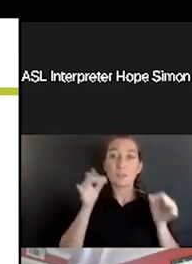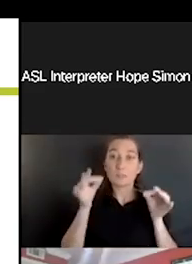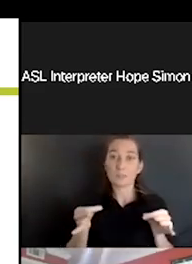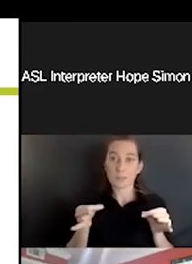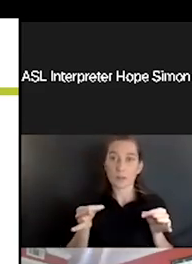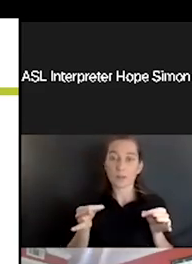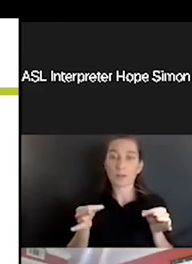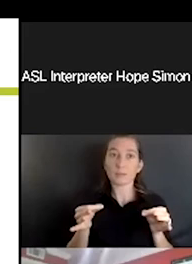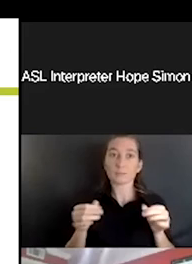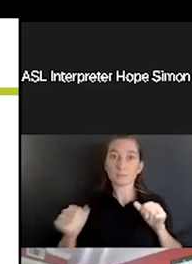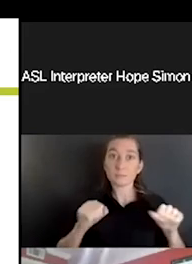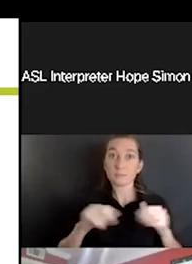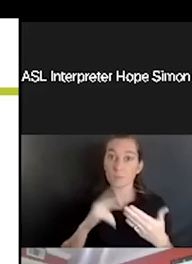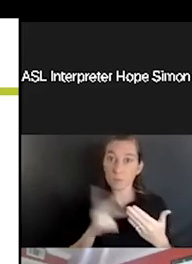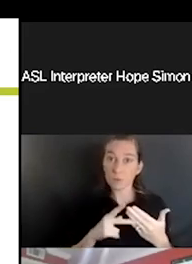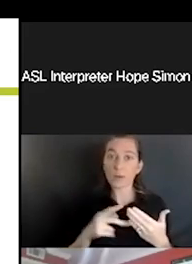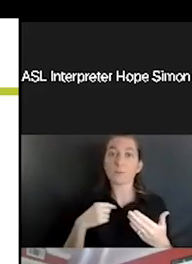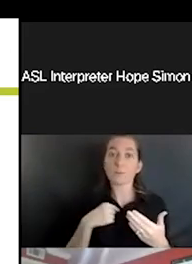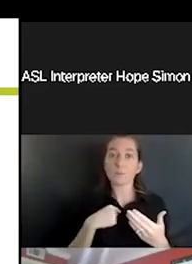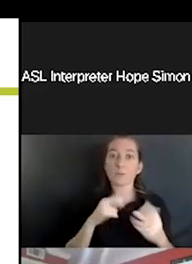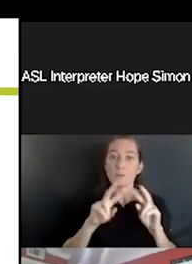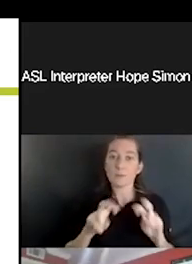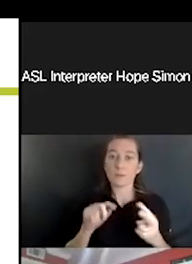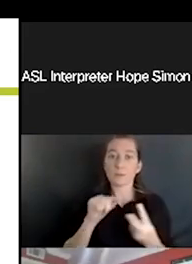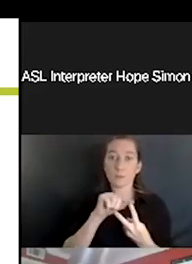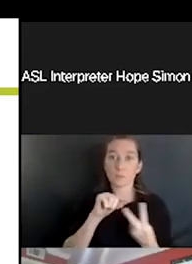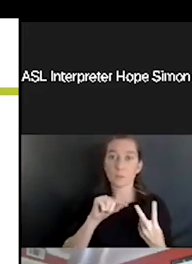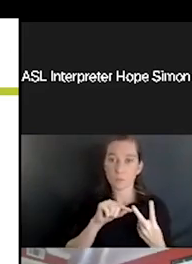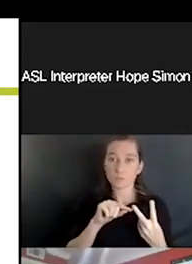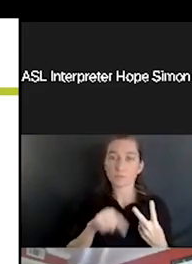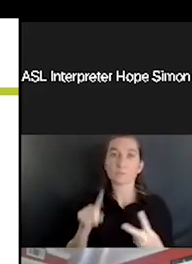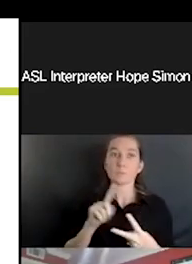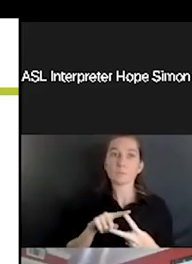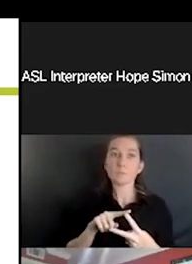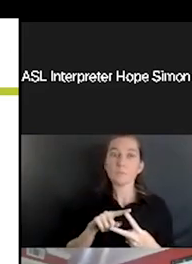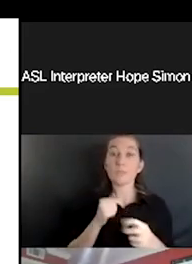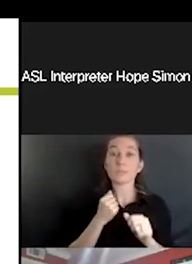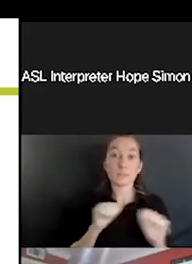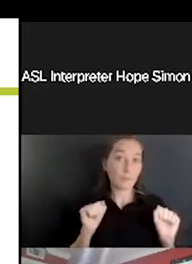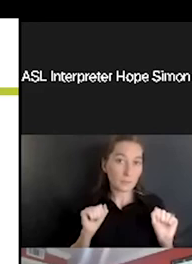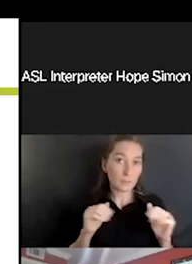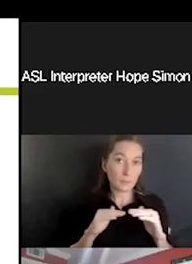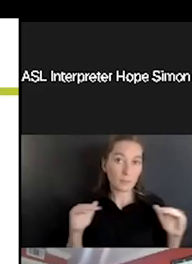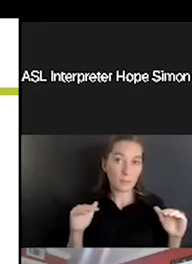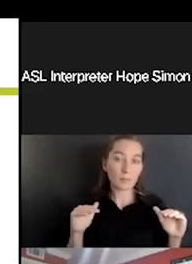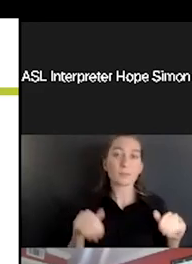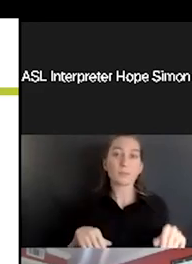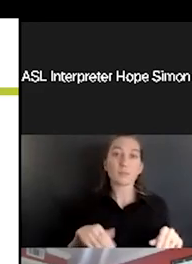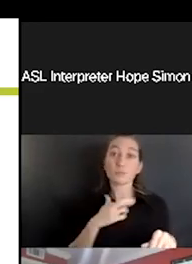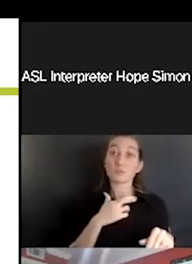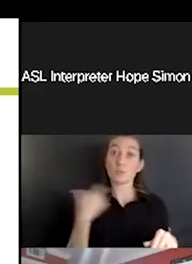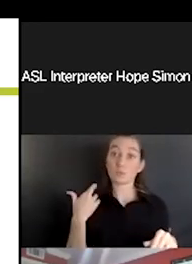a seismic program. One is life safety, right? How much risk do we want to reduce of